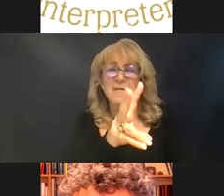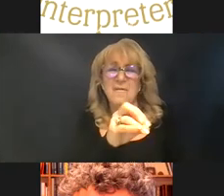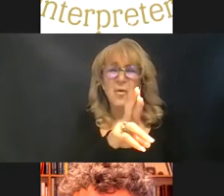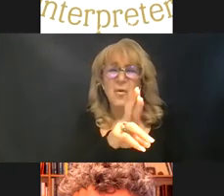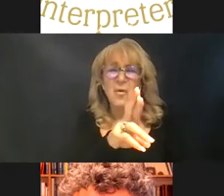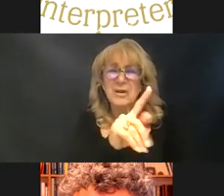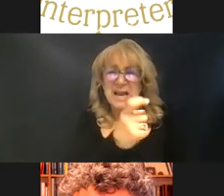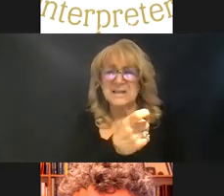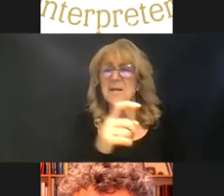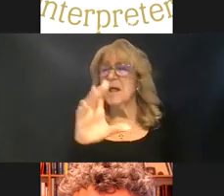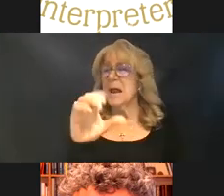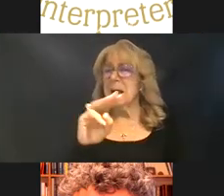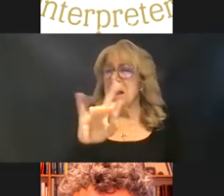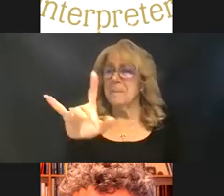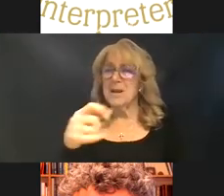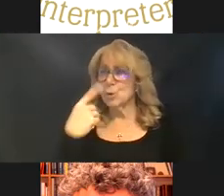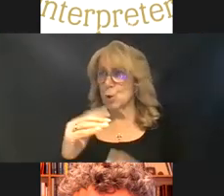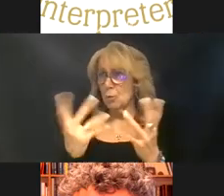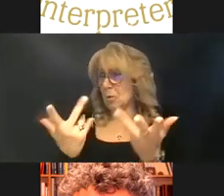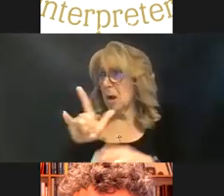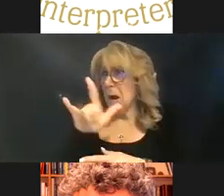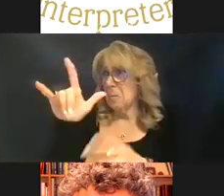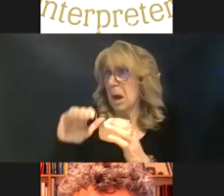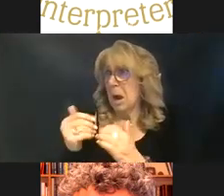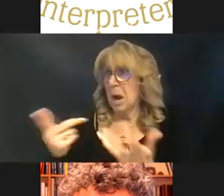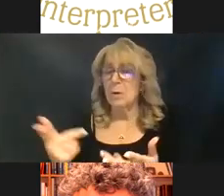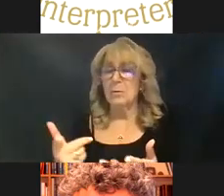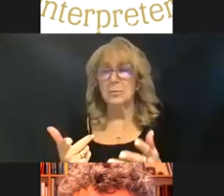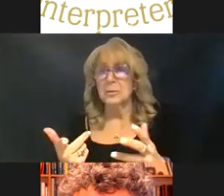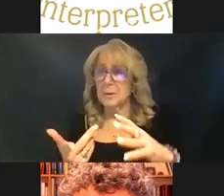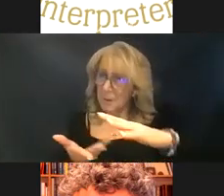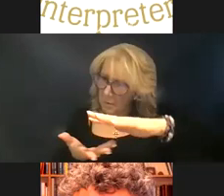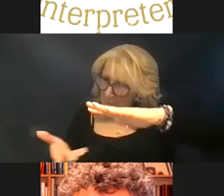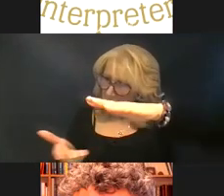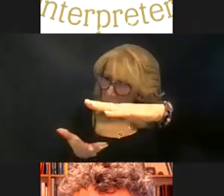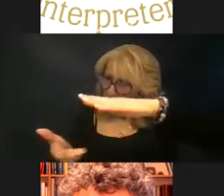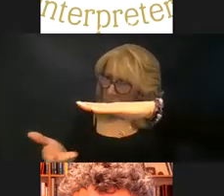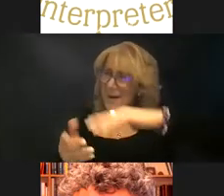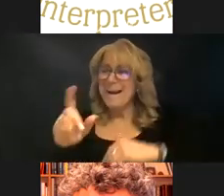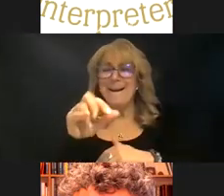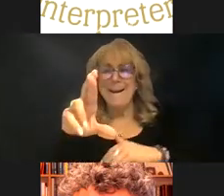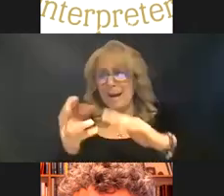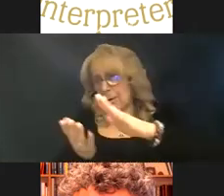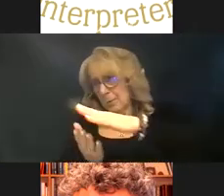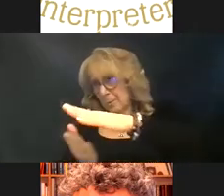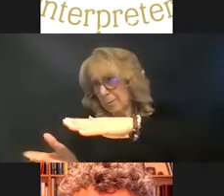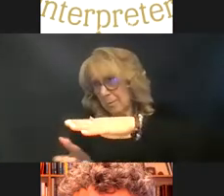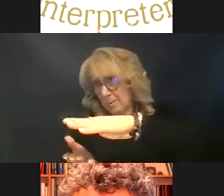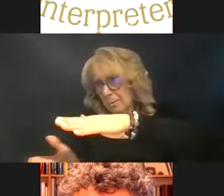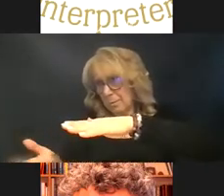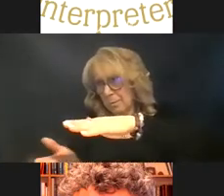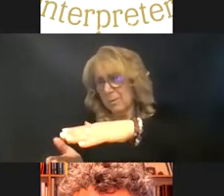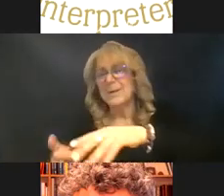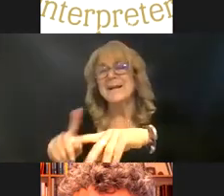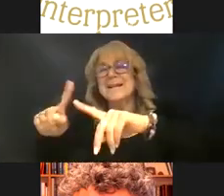Camille told you about how airplanes fly, and she actually very nicely told you how the air is flying in a different speed on